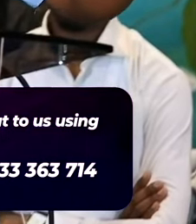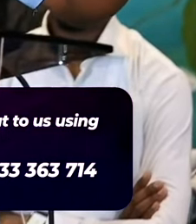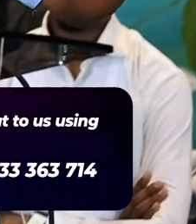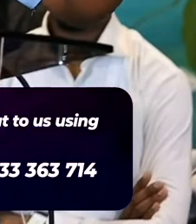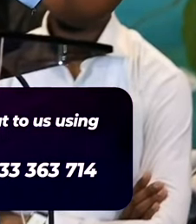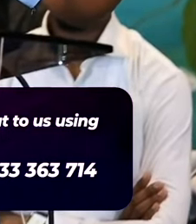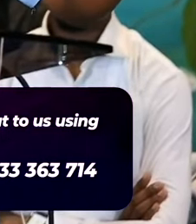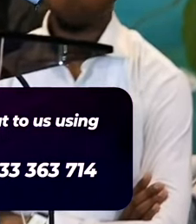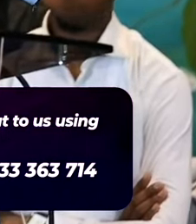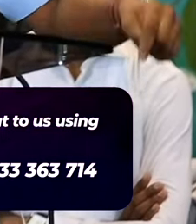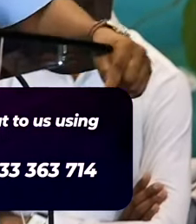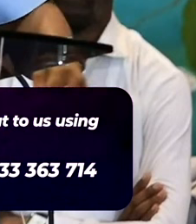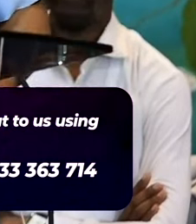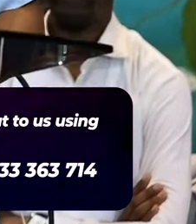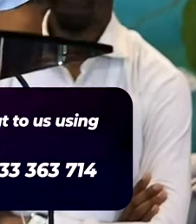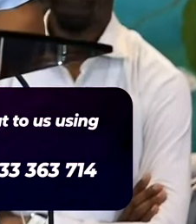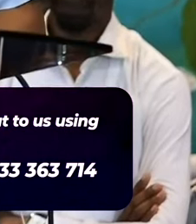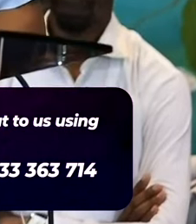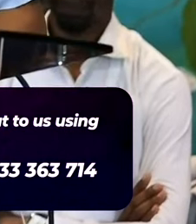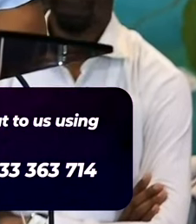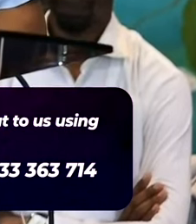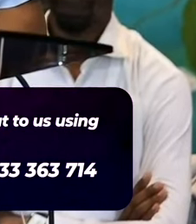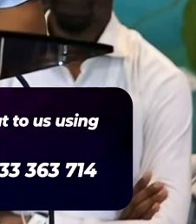in this place of prayer,